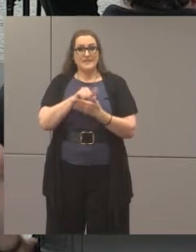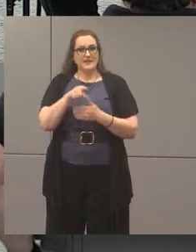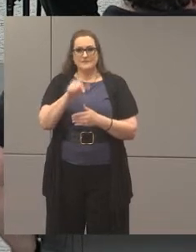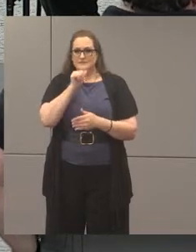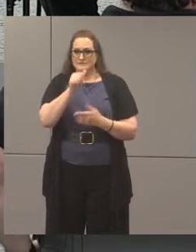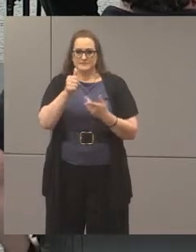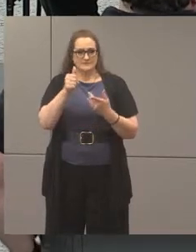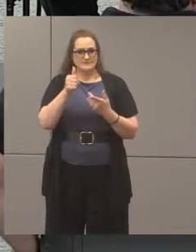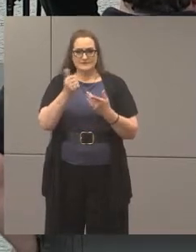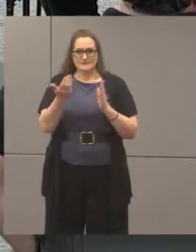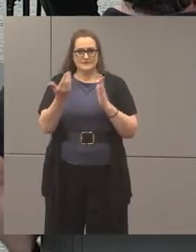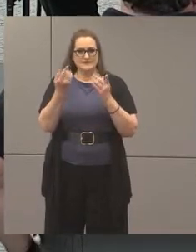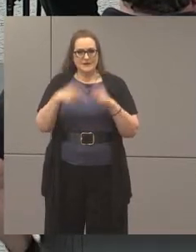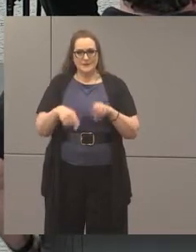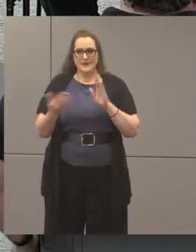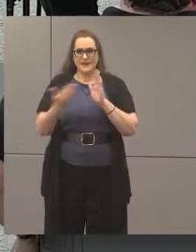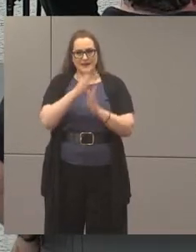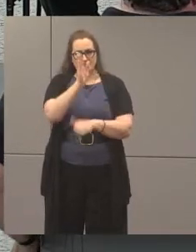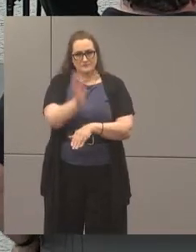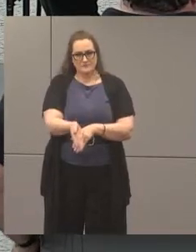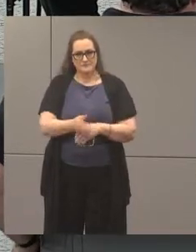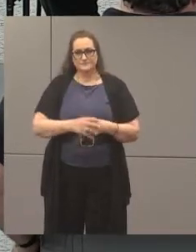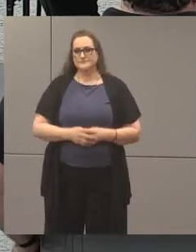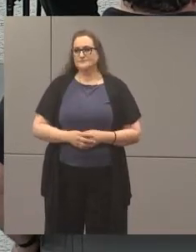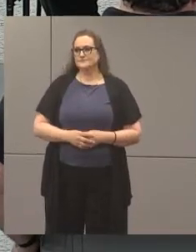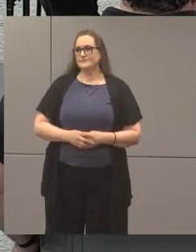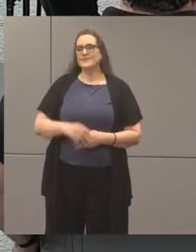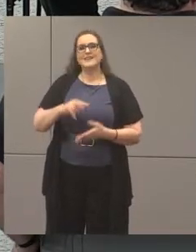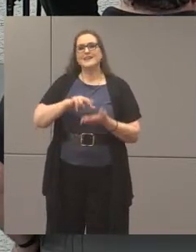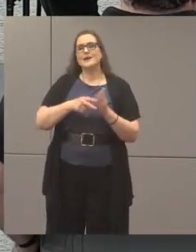doesn't repeat itself again. I mean,